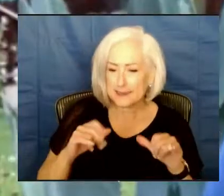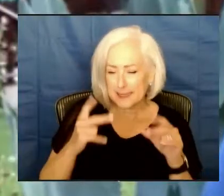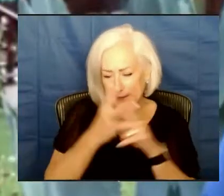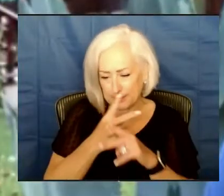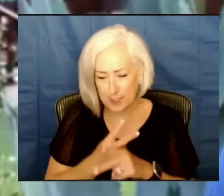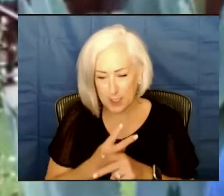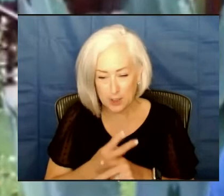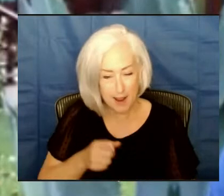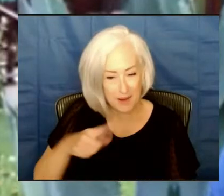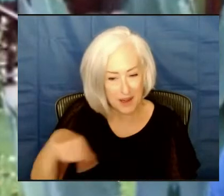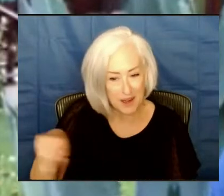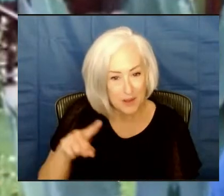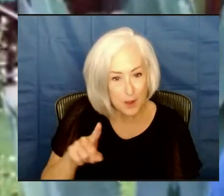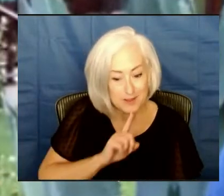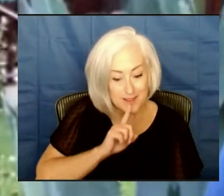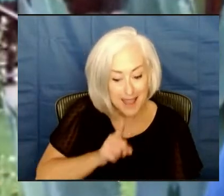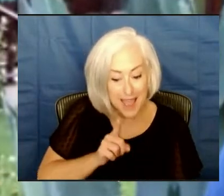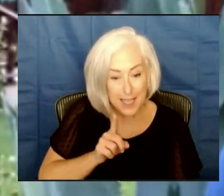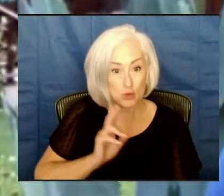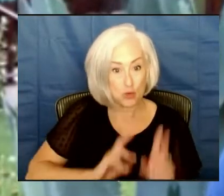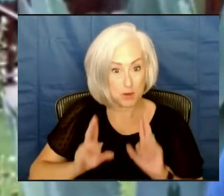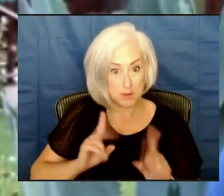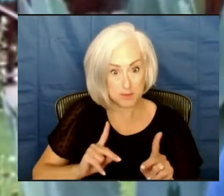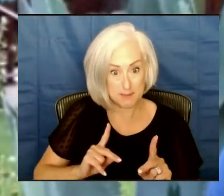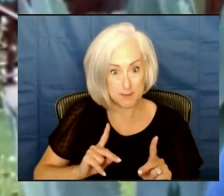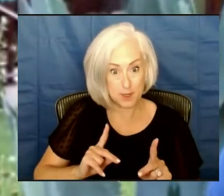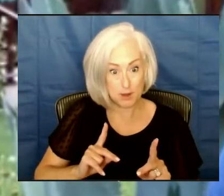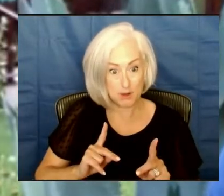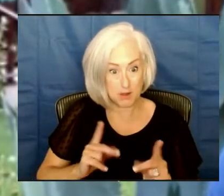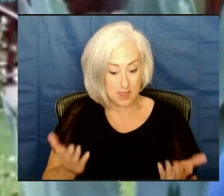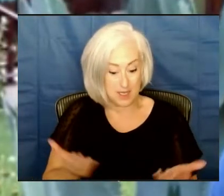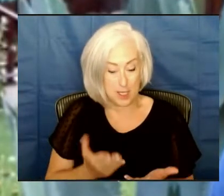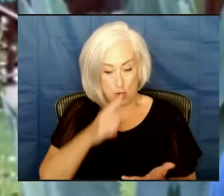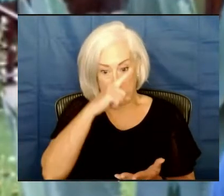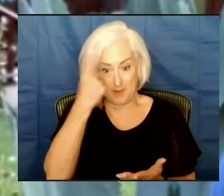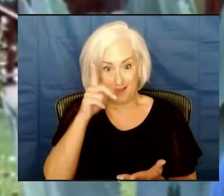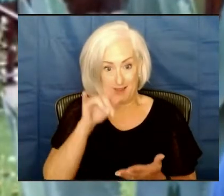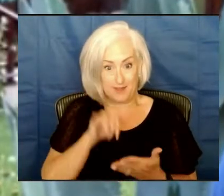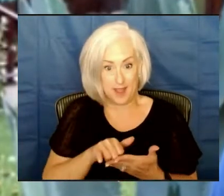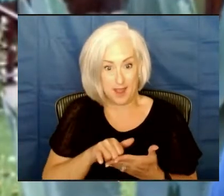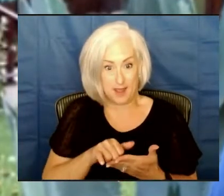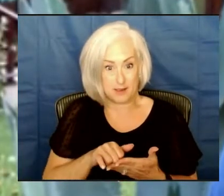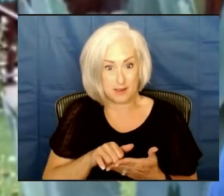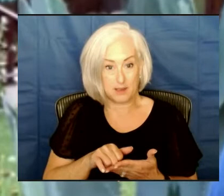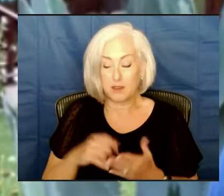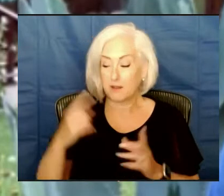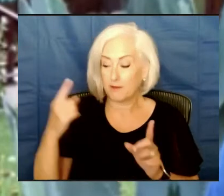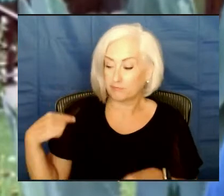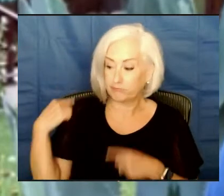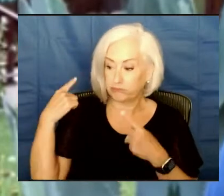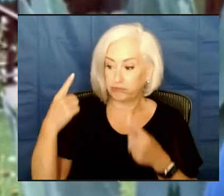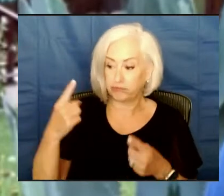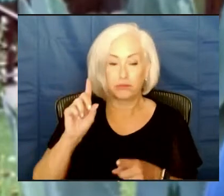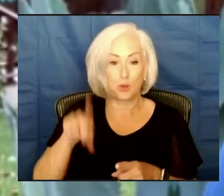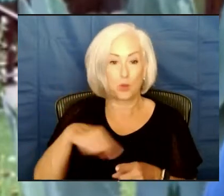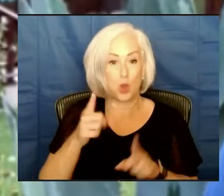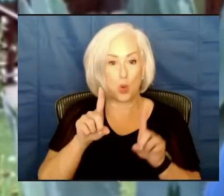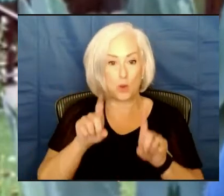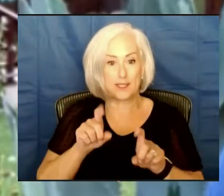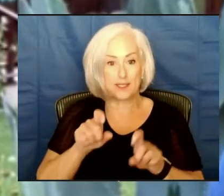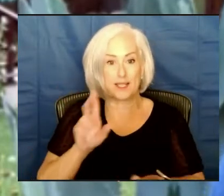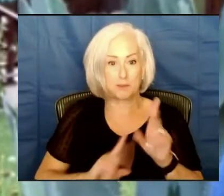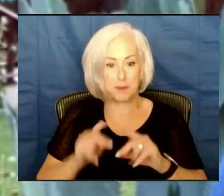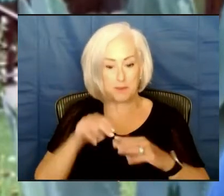actual people here who are because of that? Obviously, for quite some time now, we've only been testing people that come in and